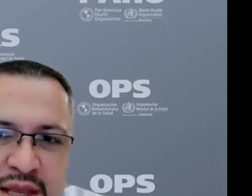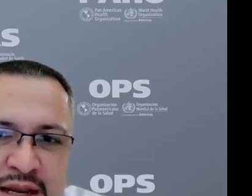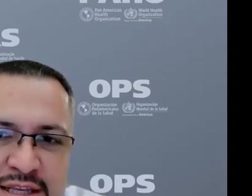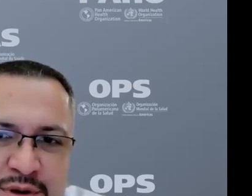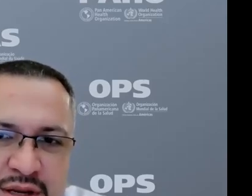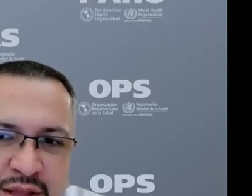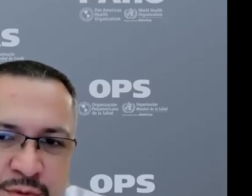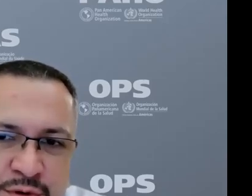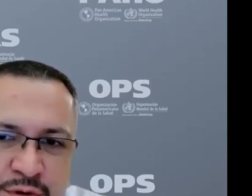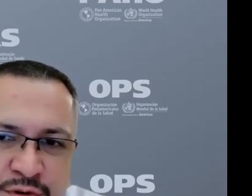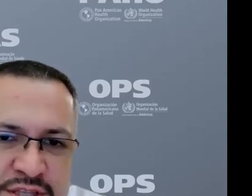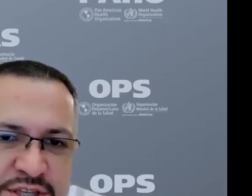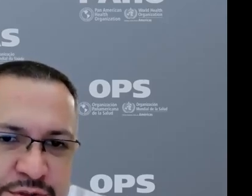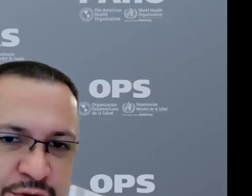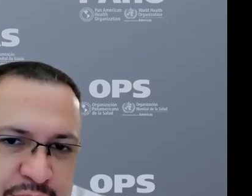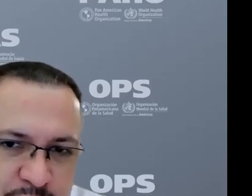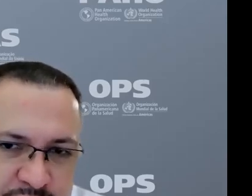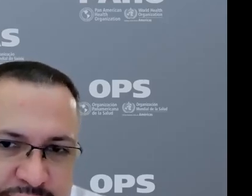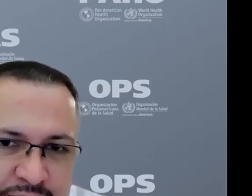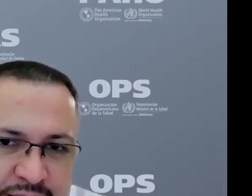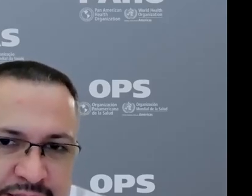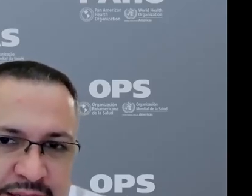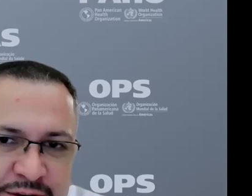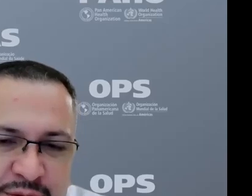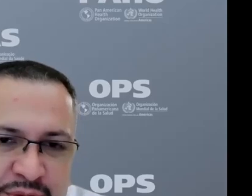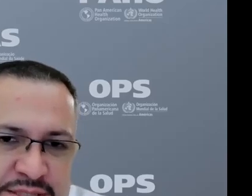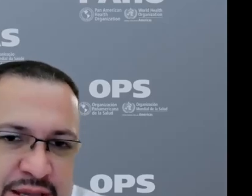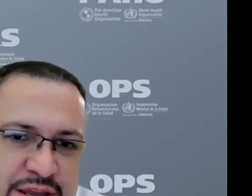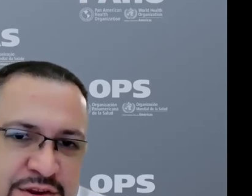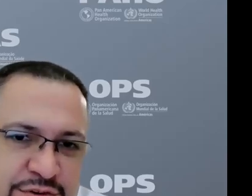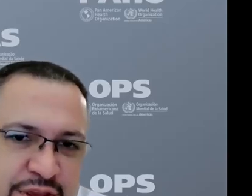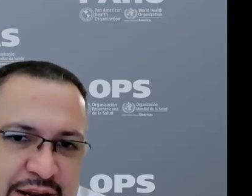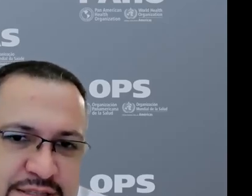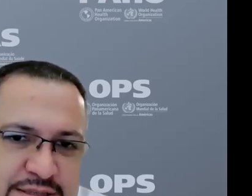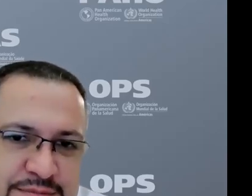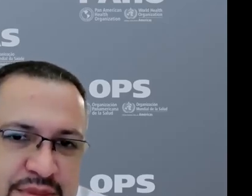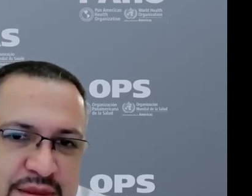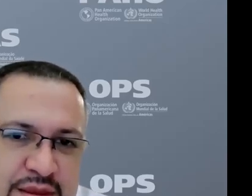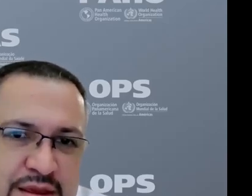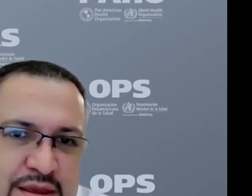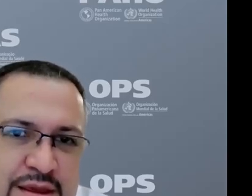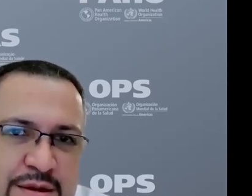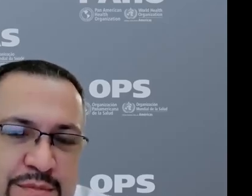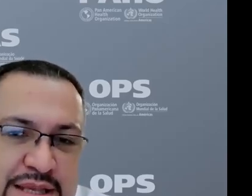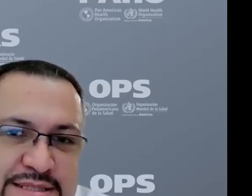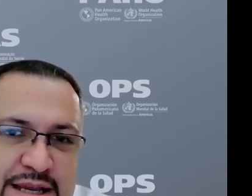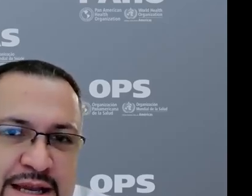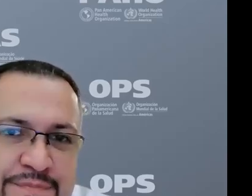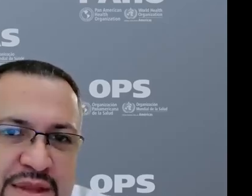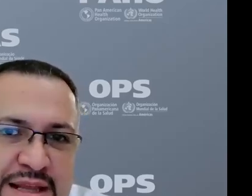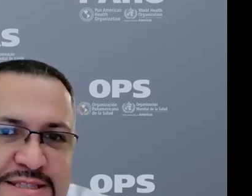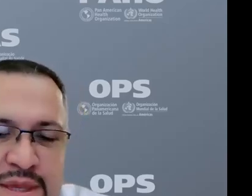from the Latin American Network of Organizations of People with Disabilities and Their Families, RIADIS.